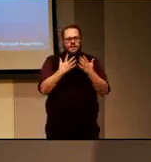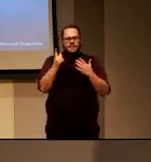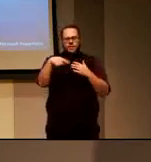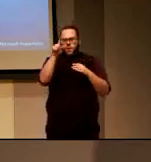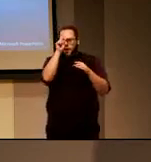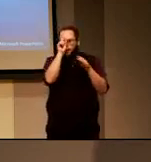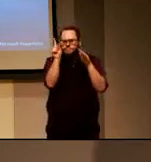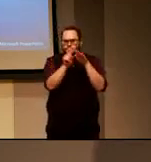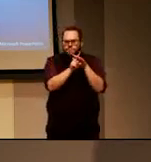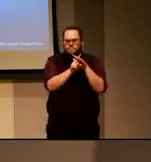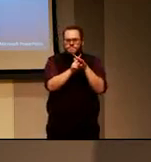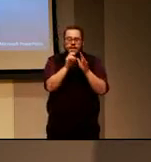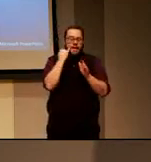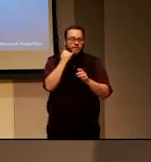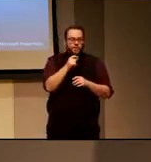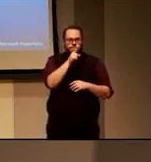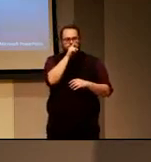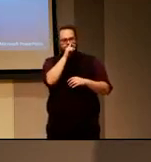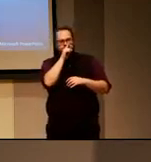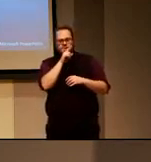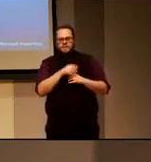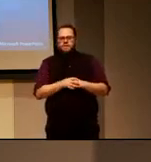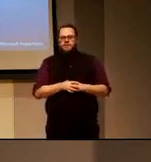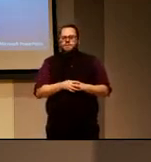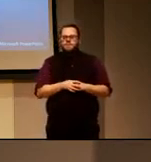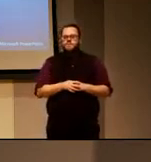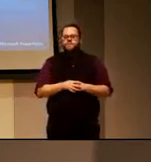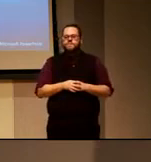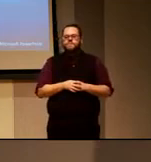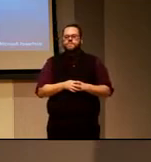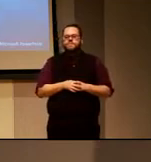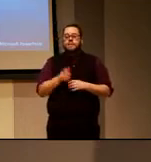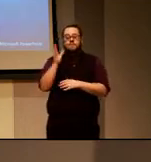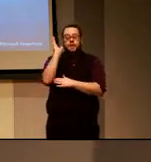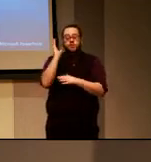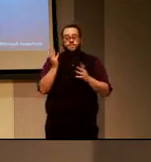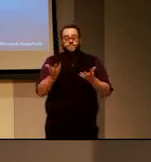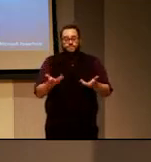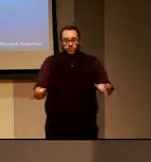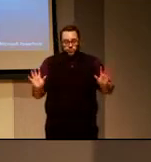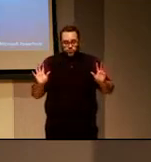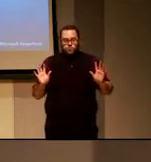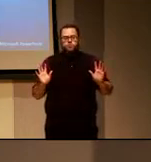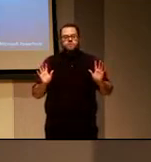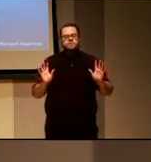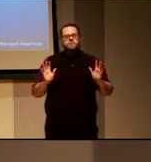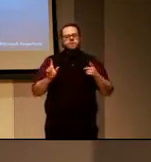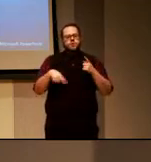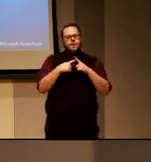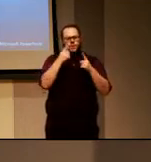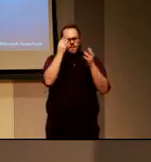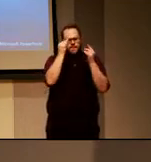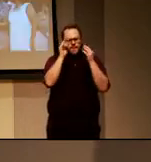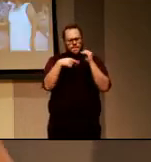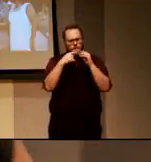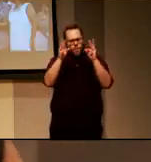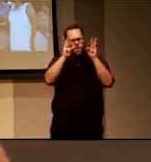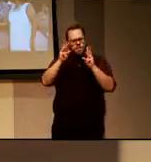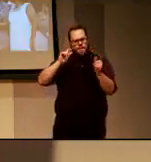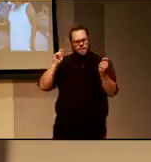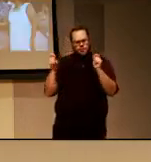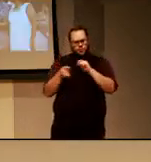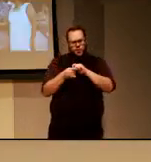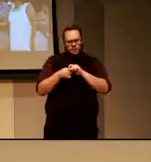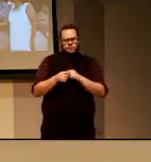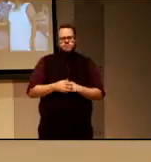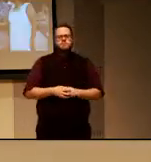those who didn't say it out loud, what I hope after this talk is that we can begin, when we think about climate change, we